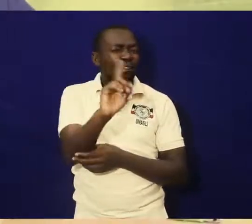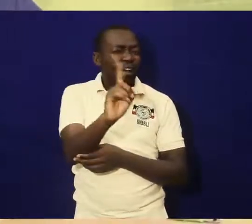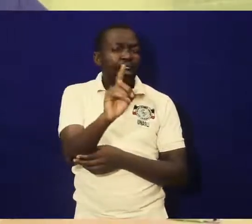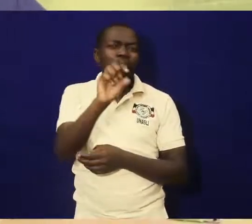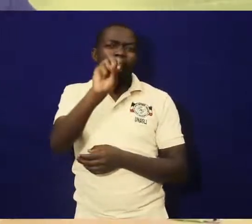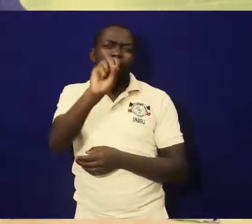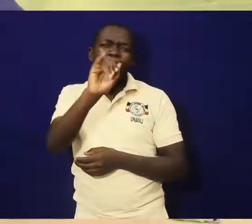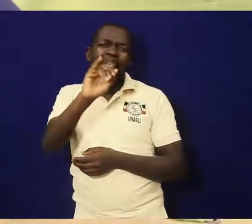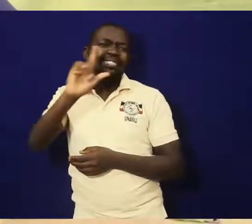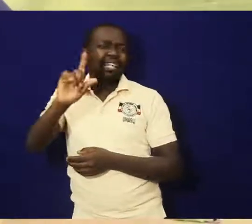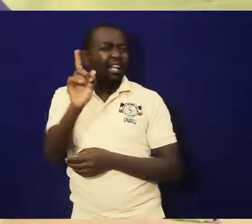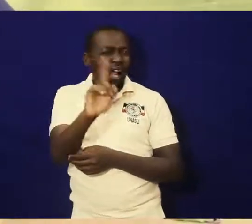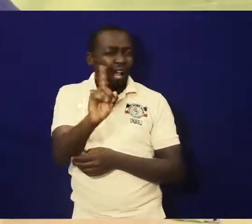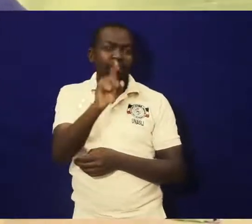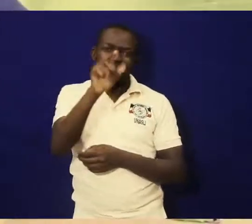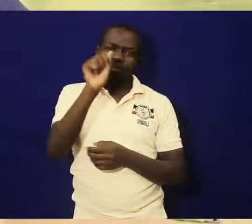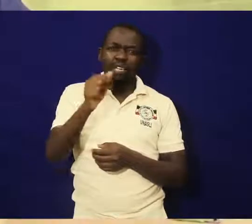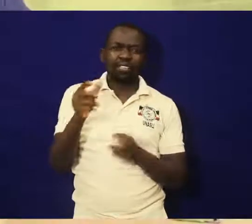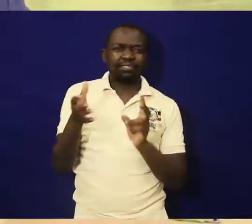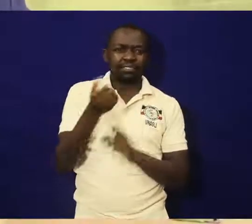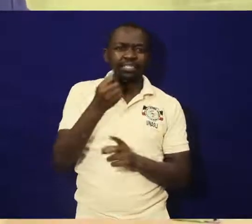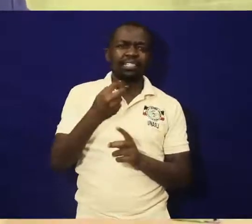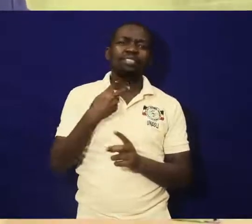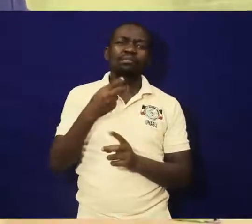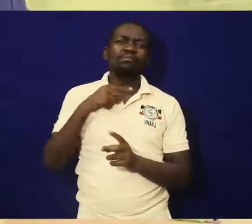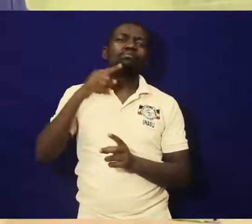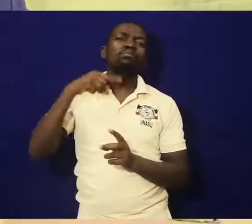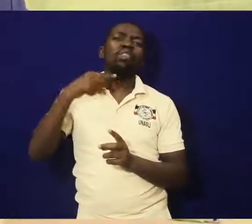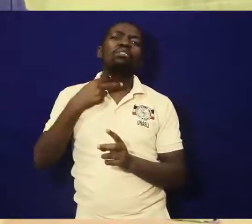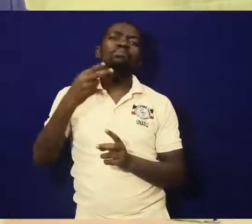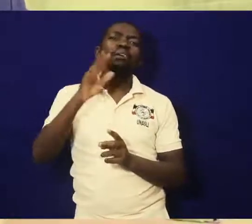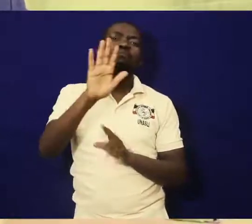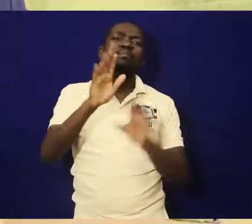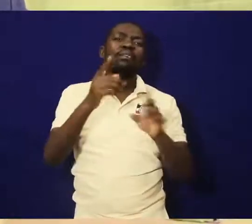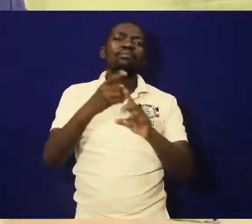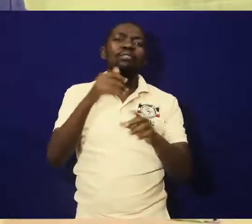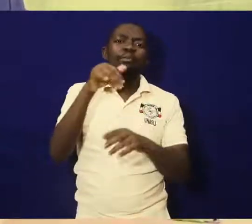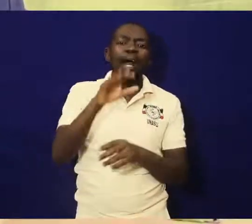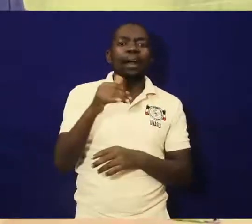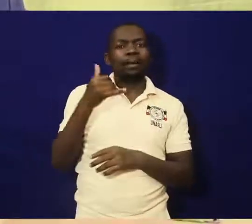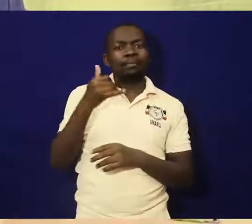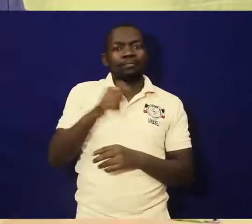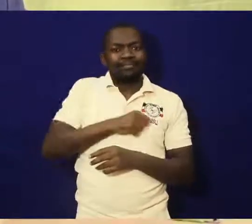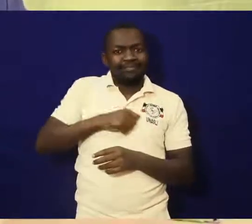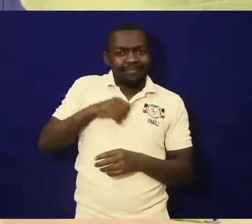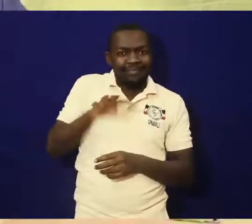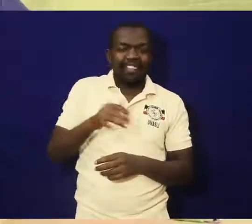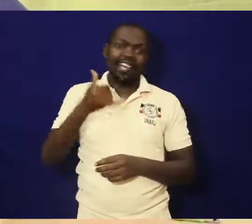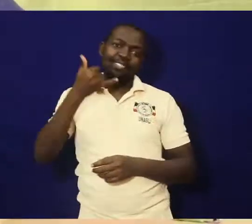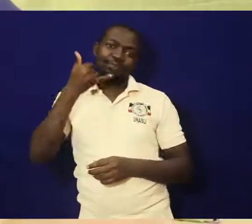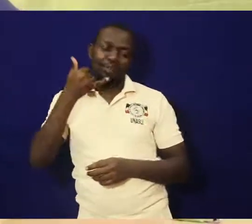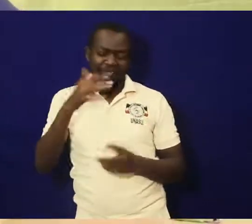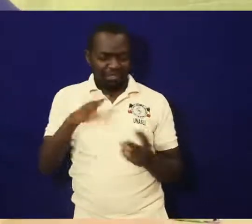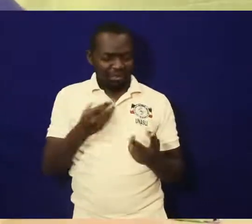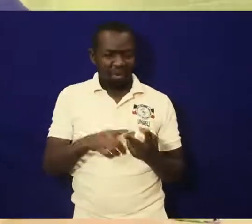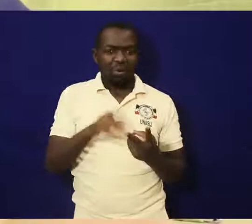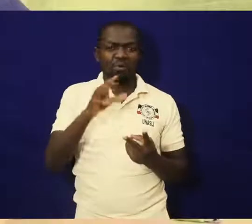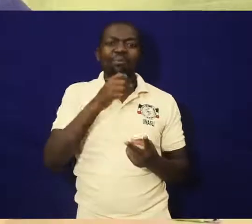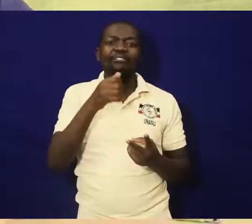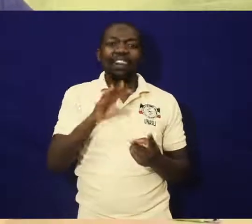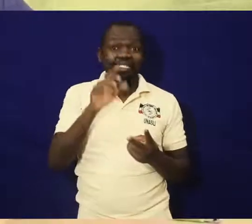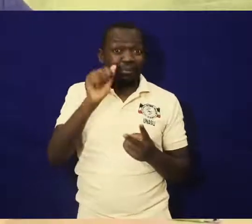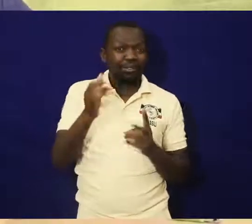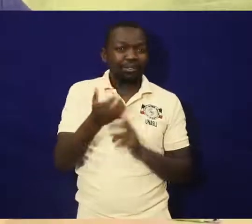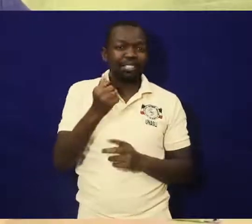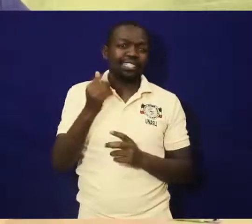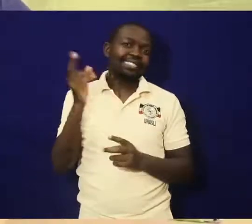up the pronunciation on your mother's mobile phone or your father's mobile phone. You get